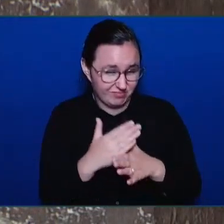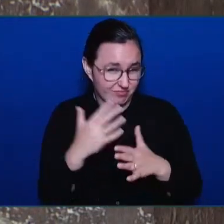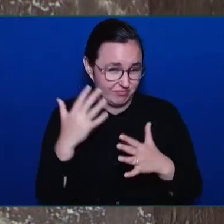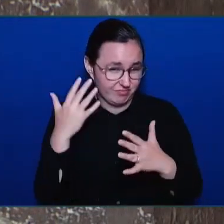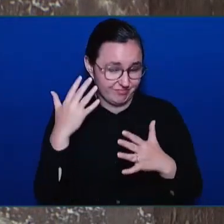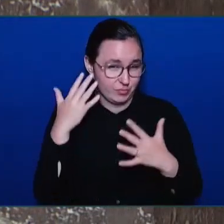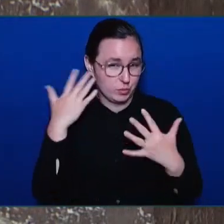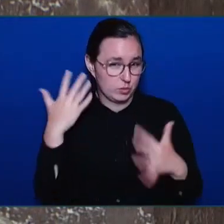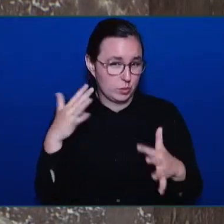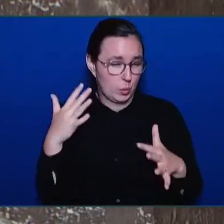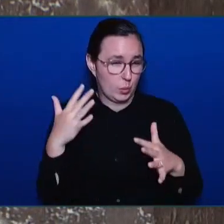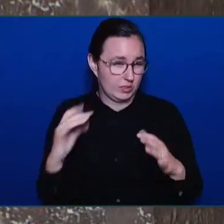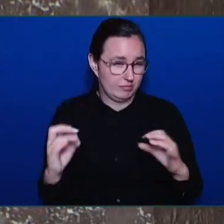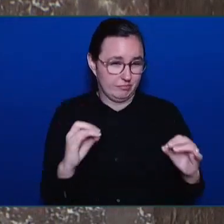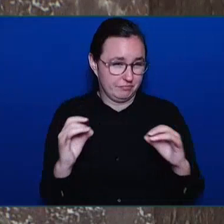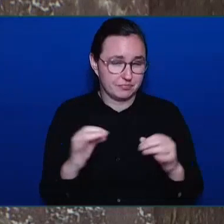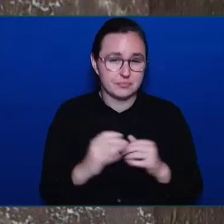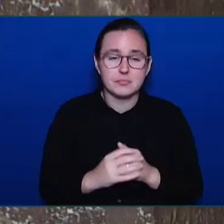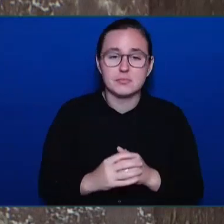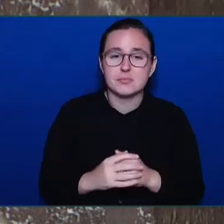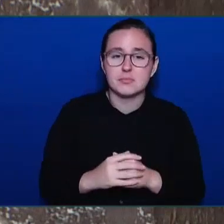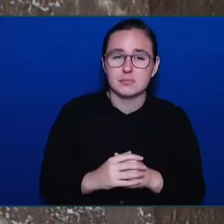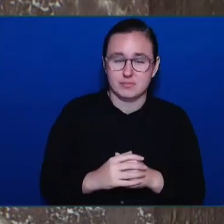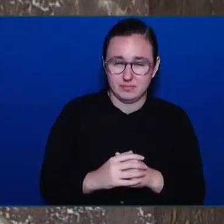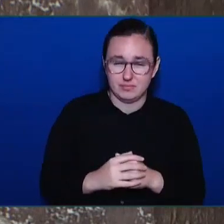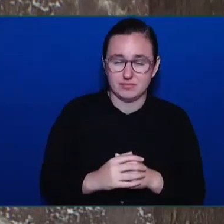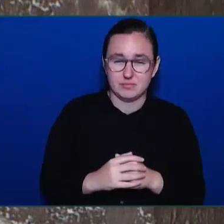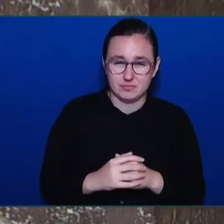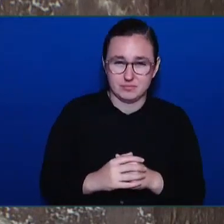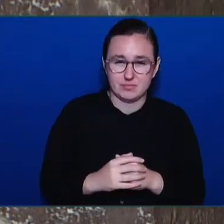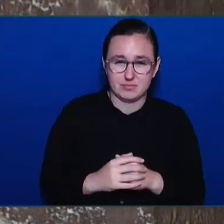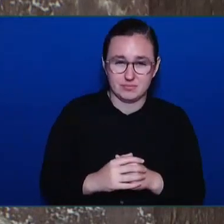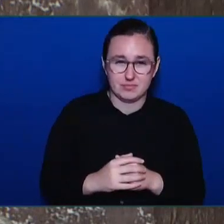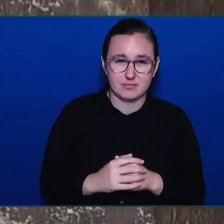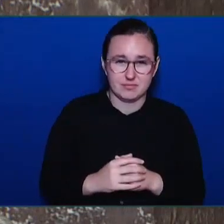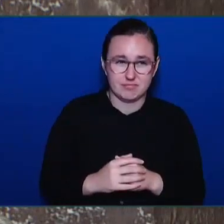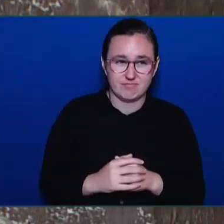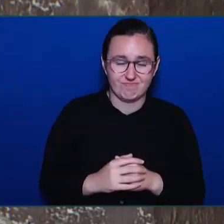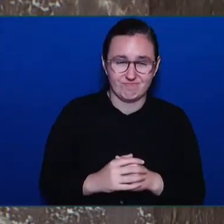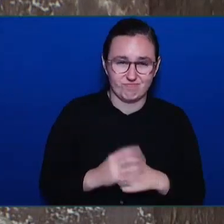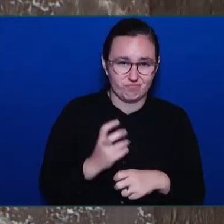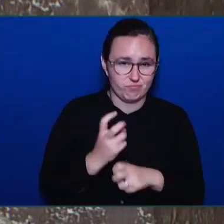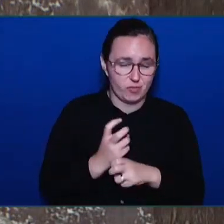Perhaps the new members might not know this information and they might want to hear this.